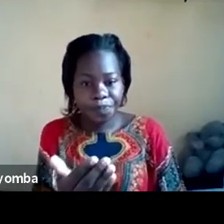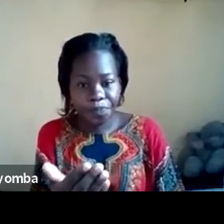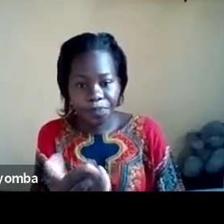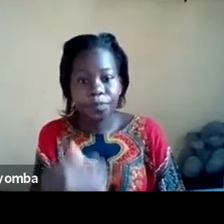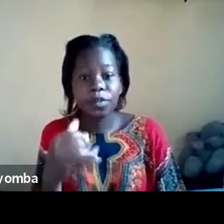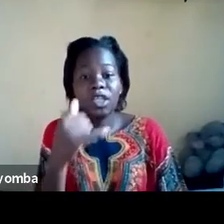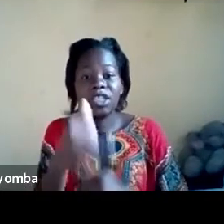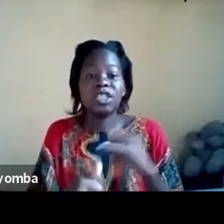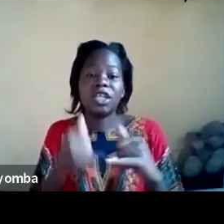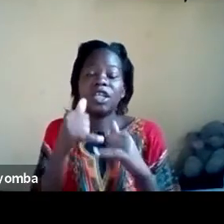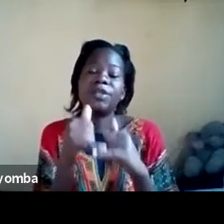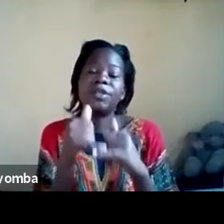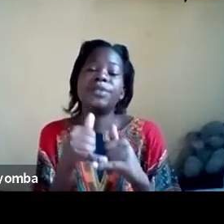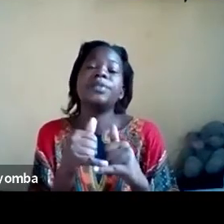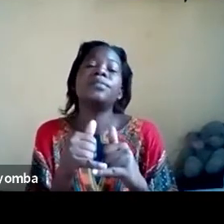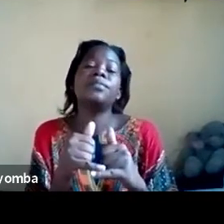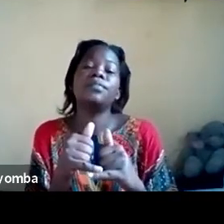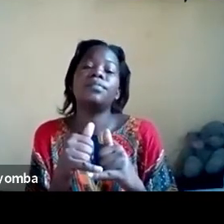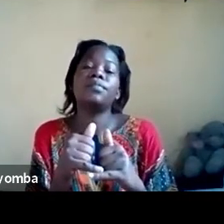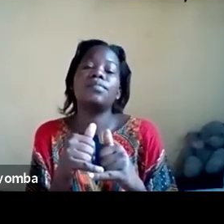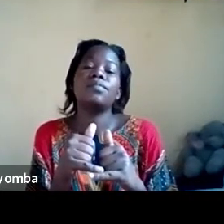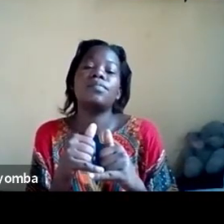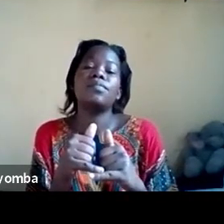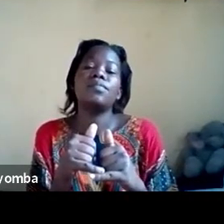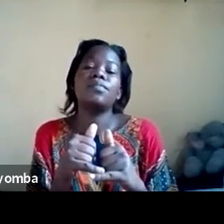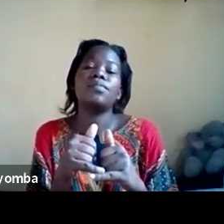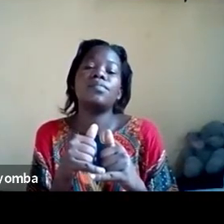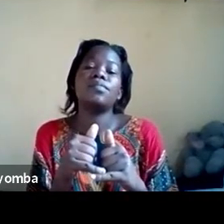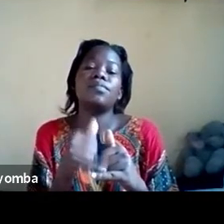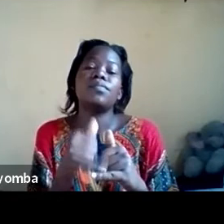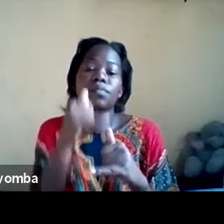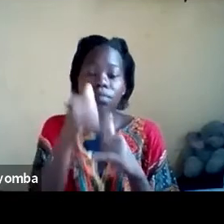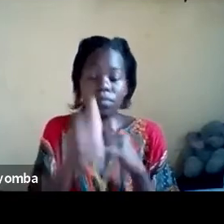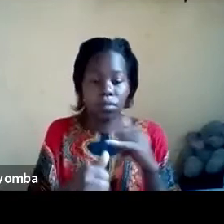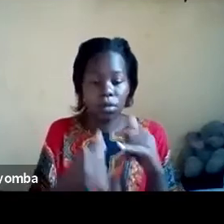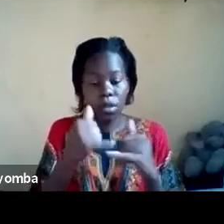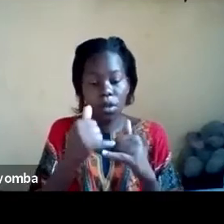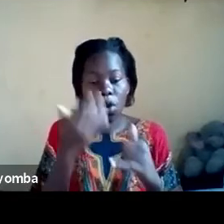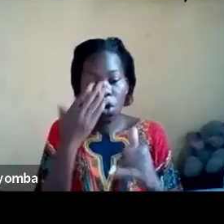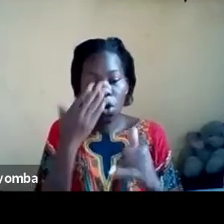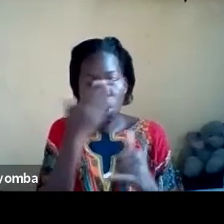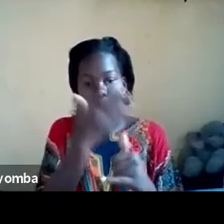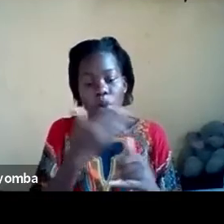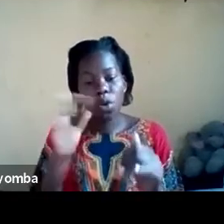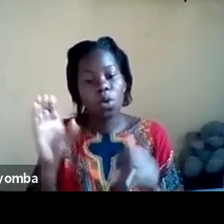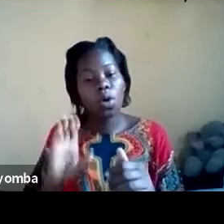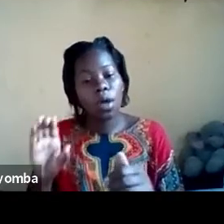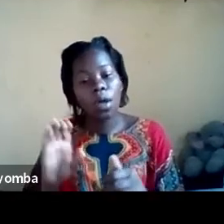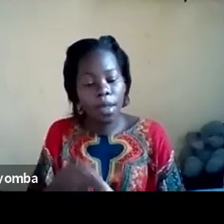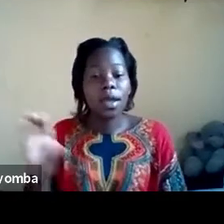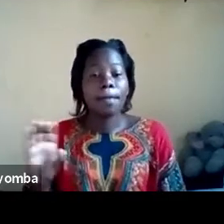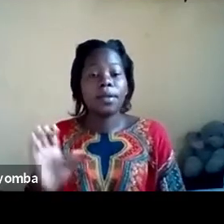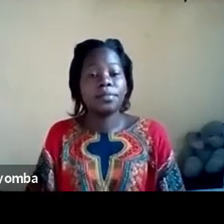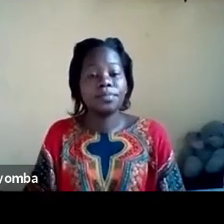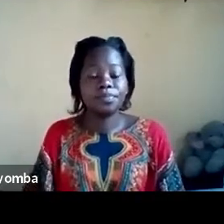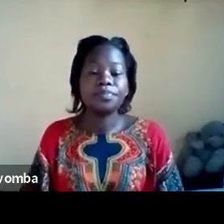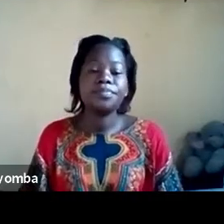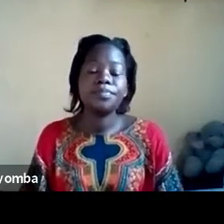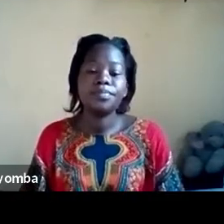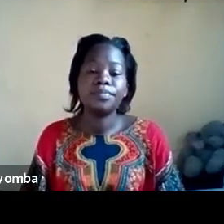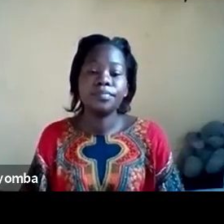international oil companies, it's always international mining companies that pull